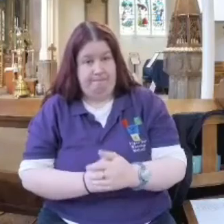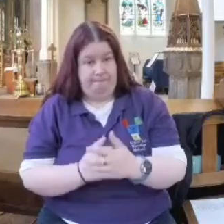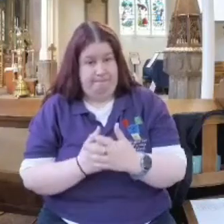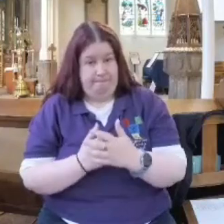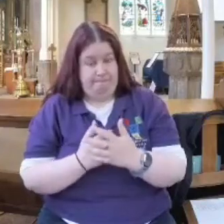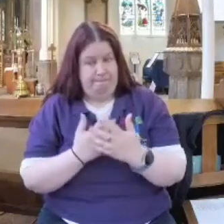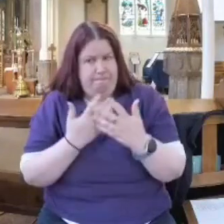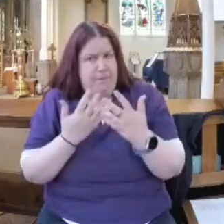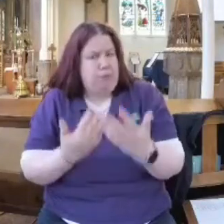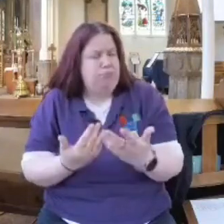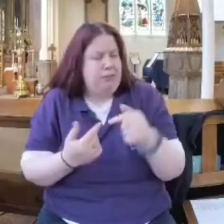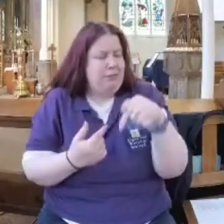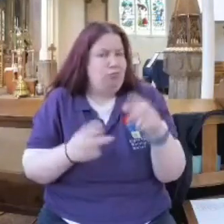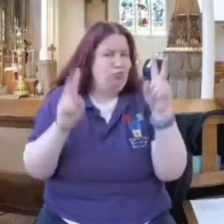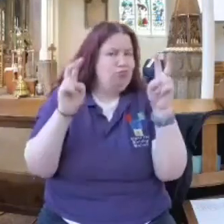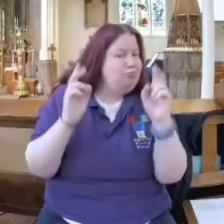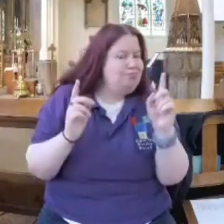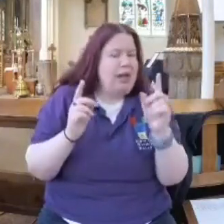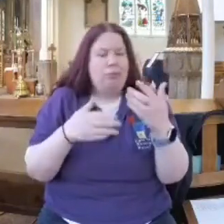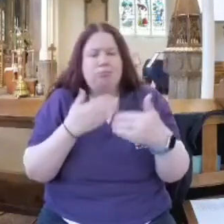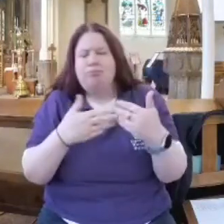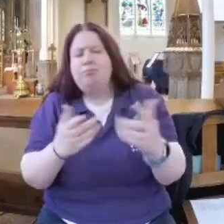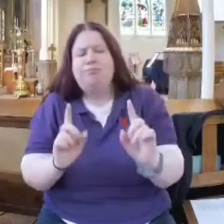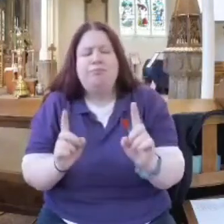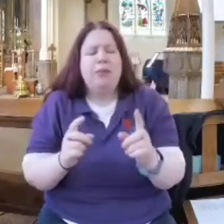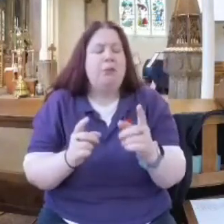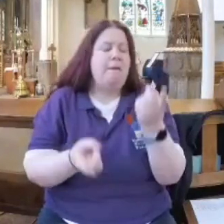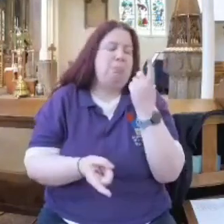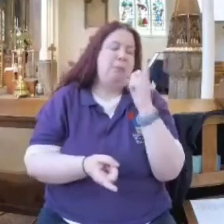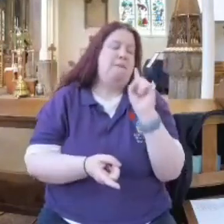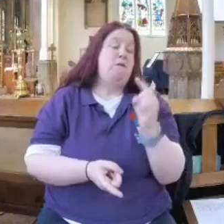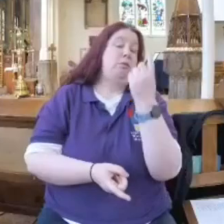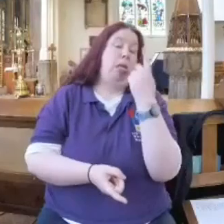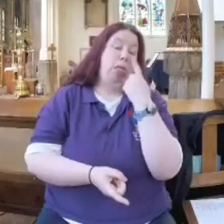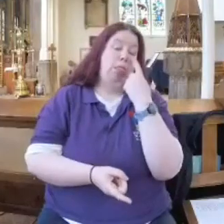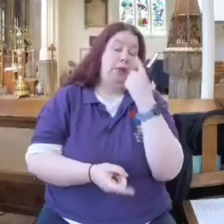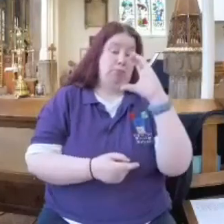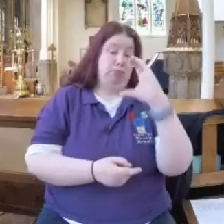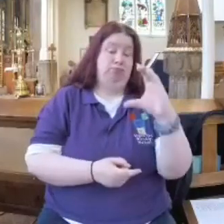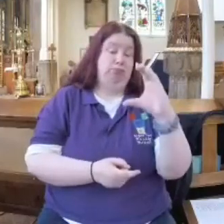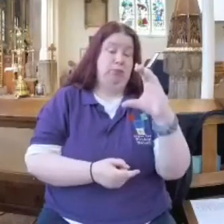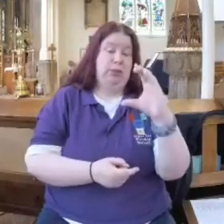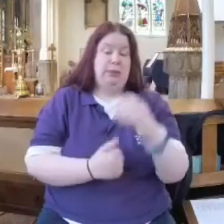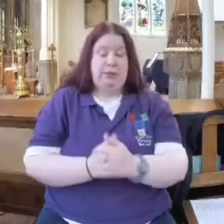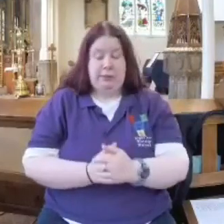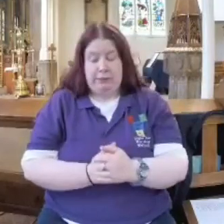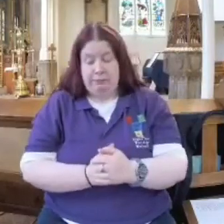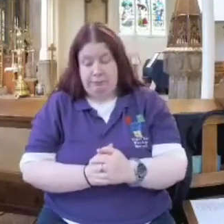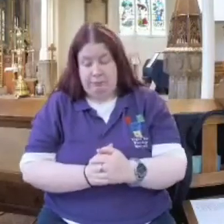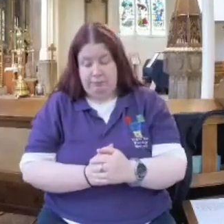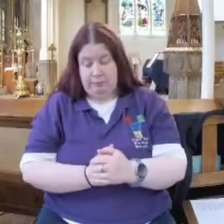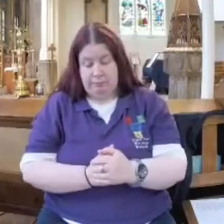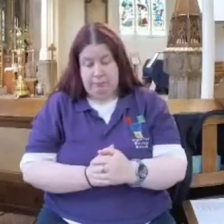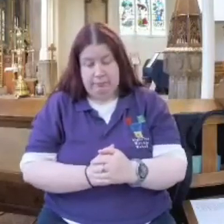Now, where are we going with this talk? Well, first we're going to look at the text of part of the Creed, the first opening